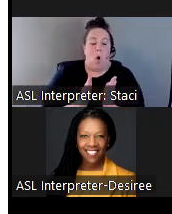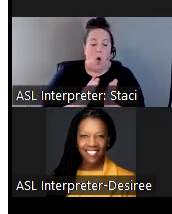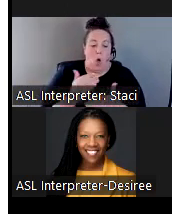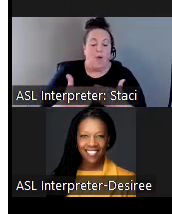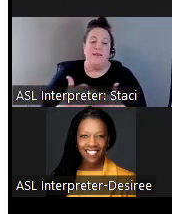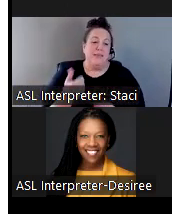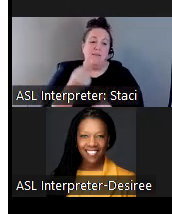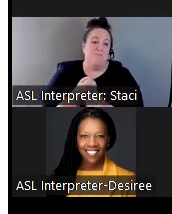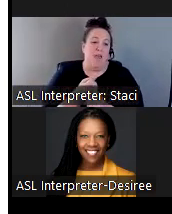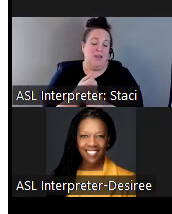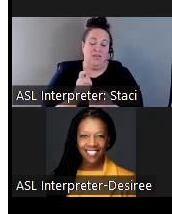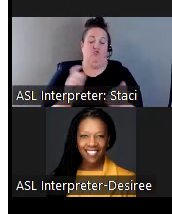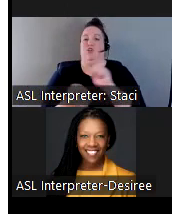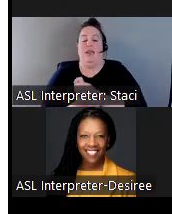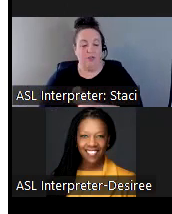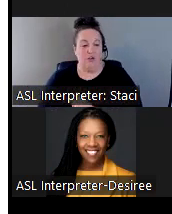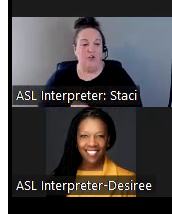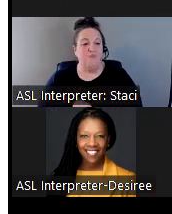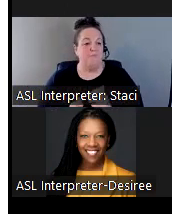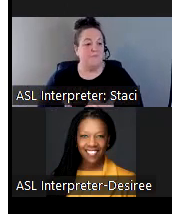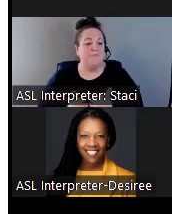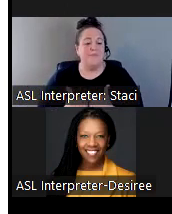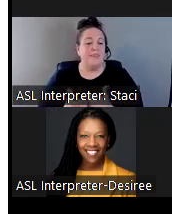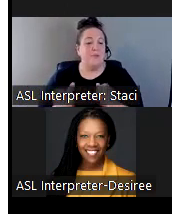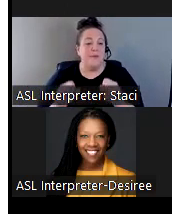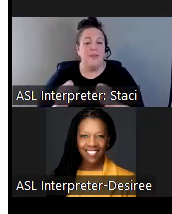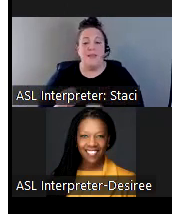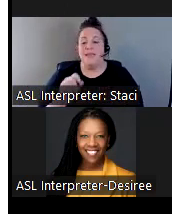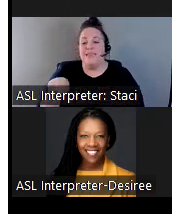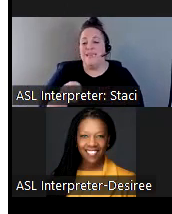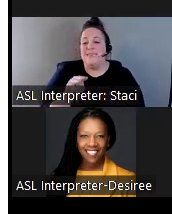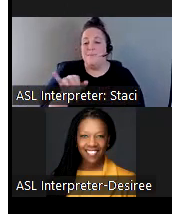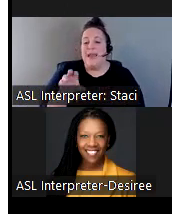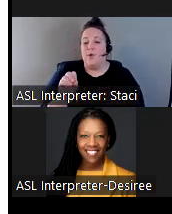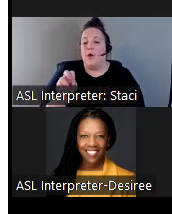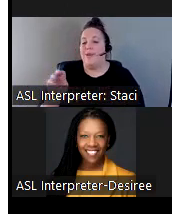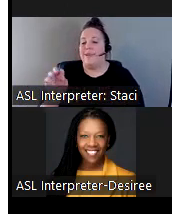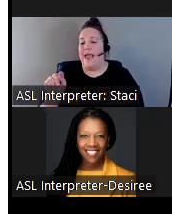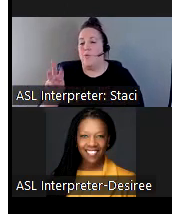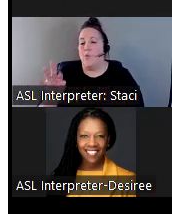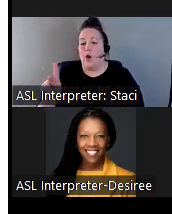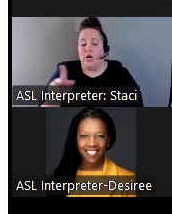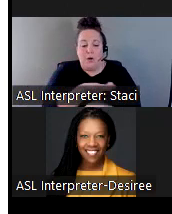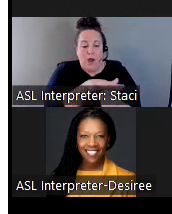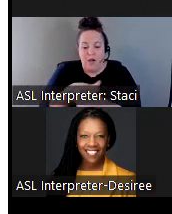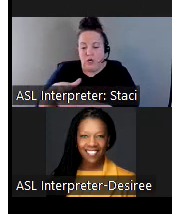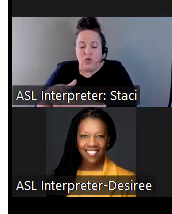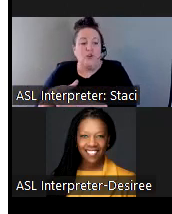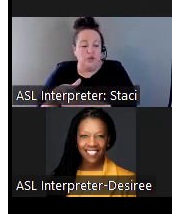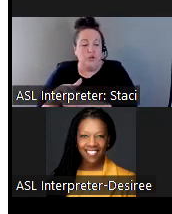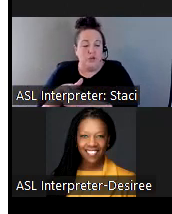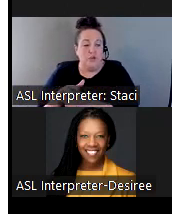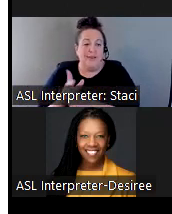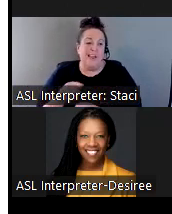differences. How can we do that? Well, one of our perspectives are these micro networks to work within the regions for you guys